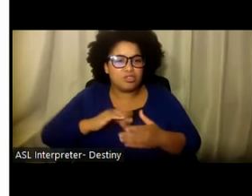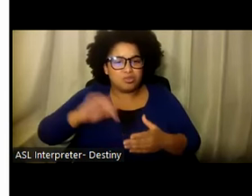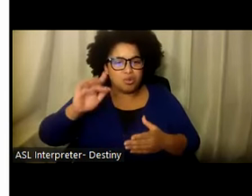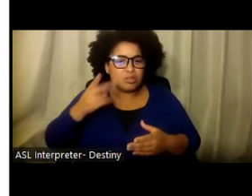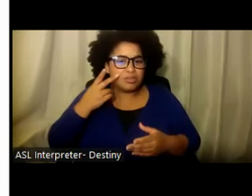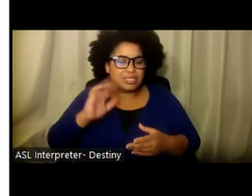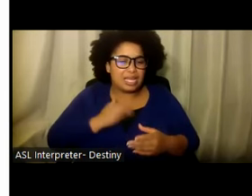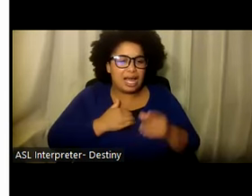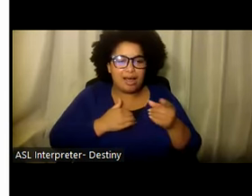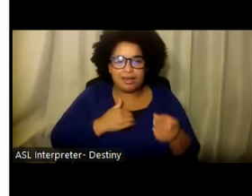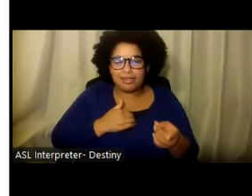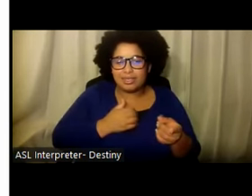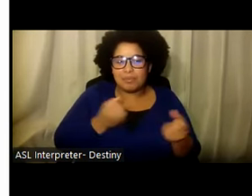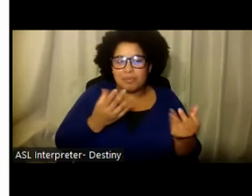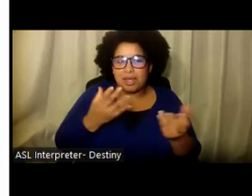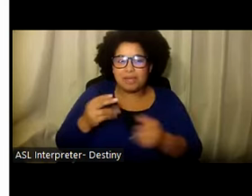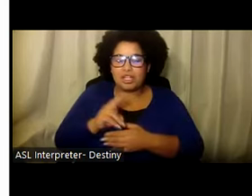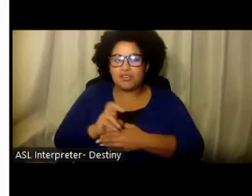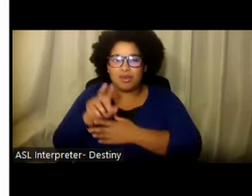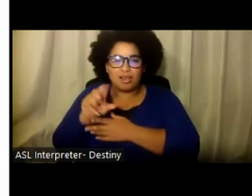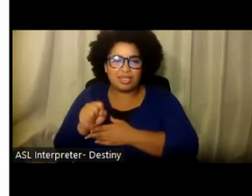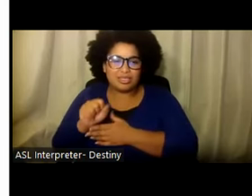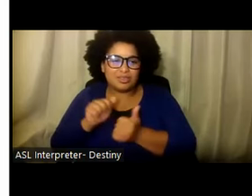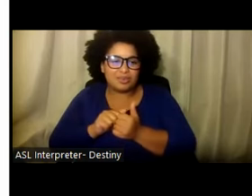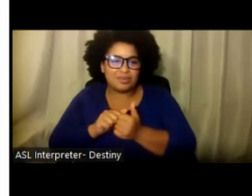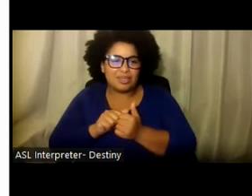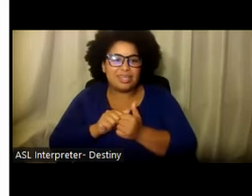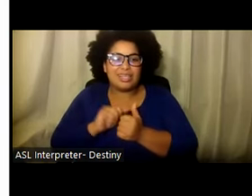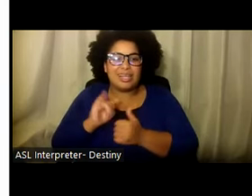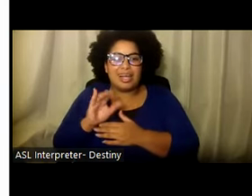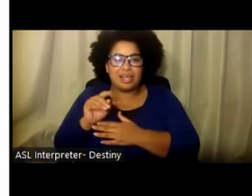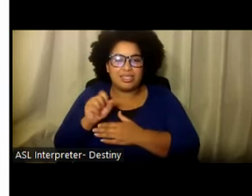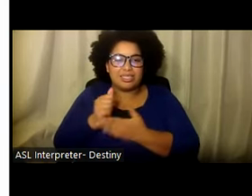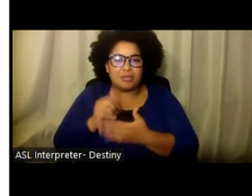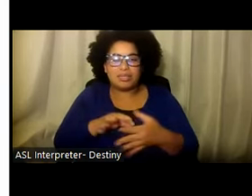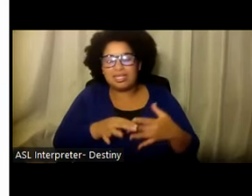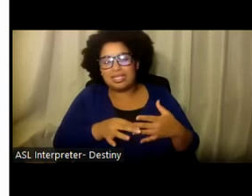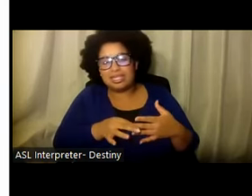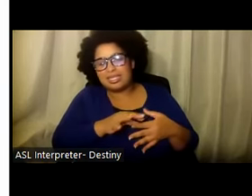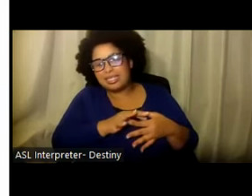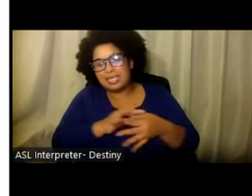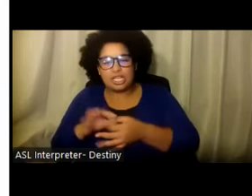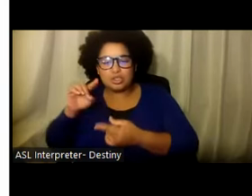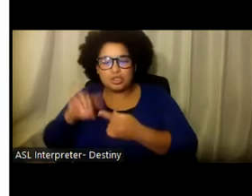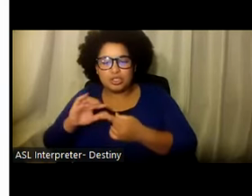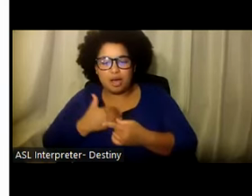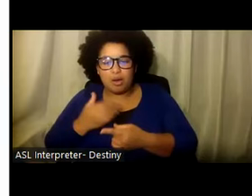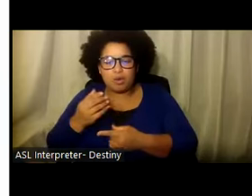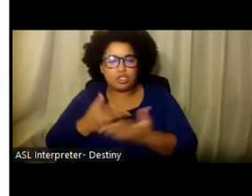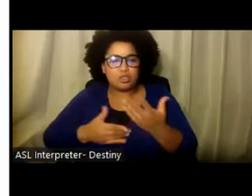page, you'll also find multiple URLs with icons that will direct you to our social media platforms,